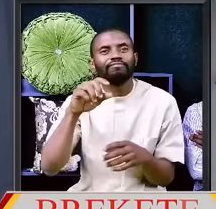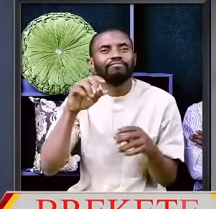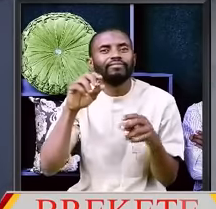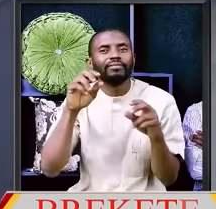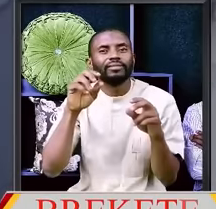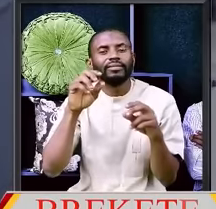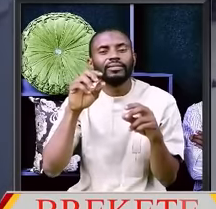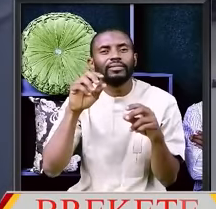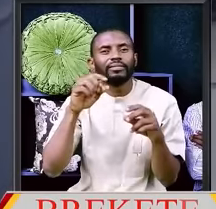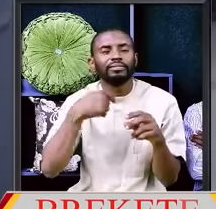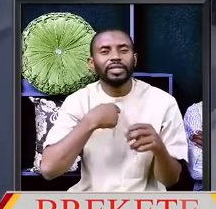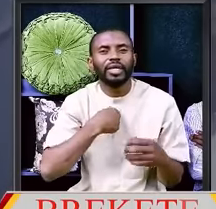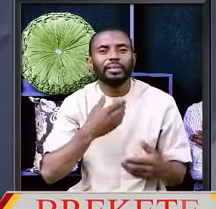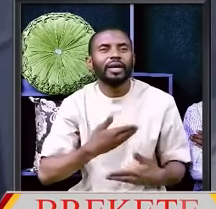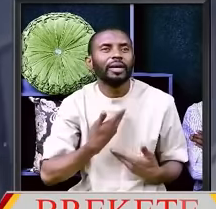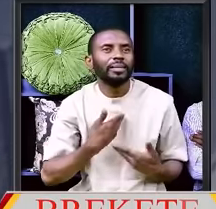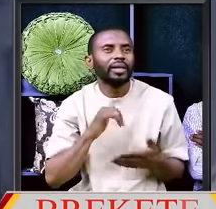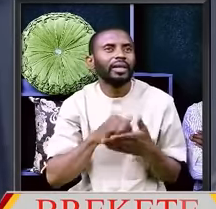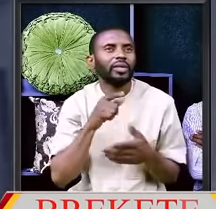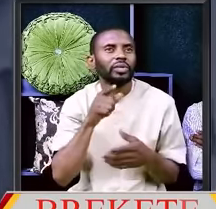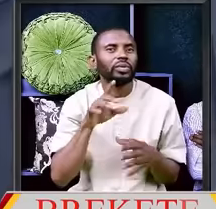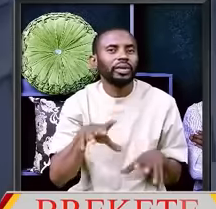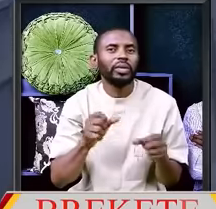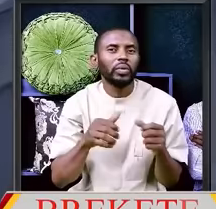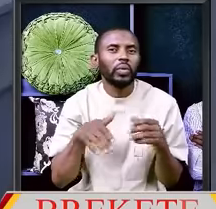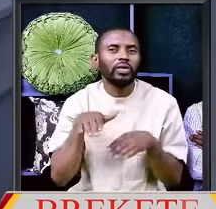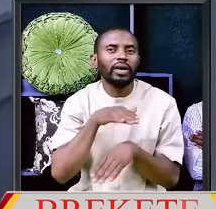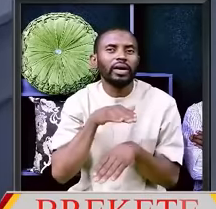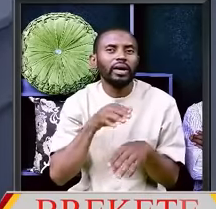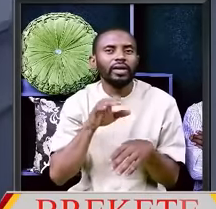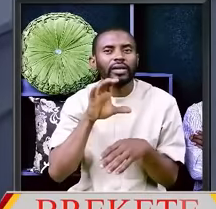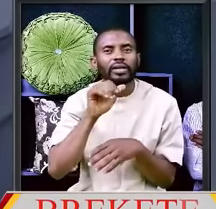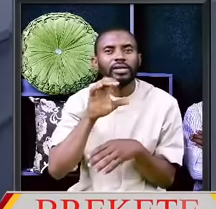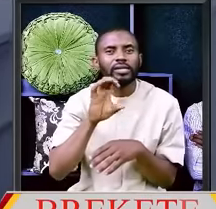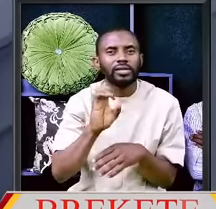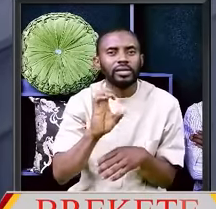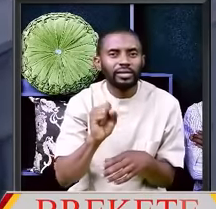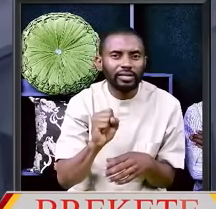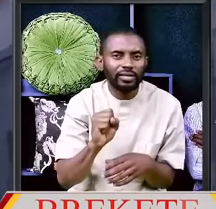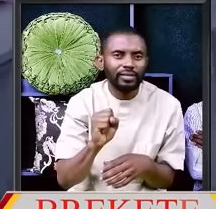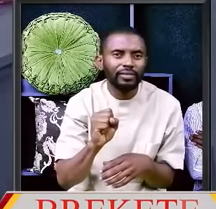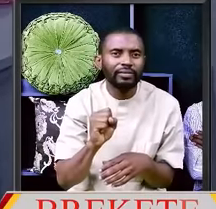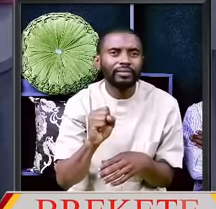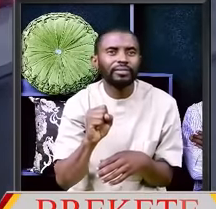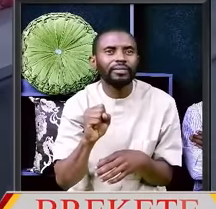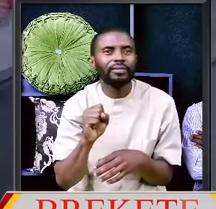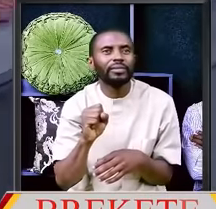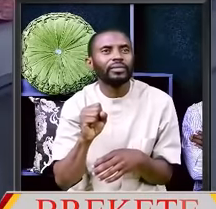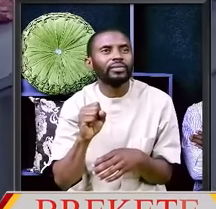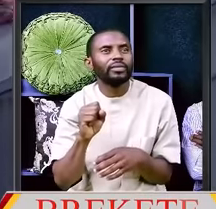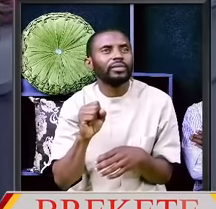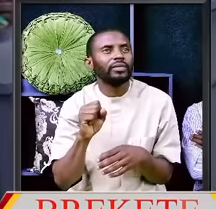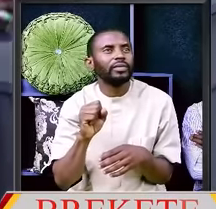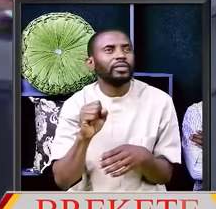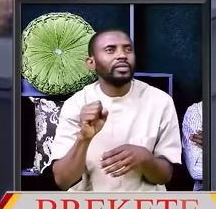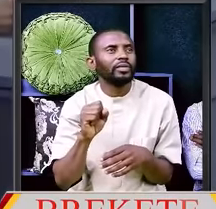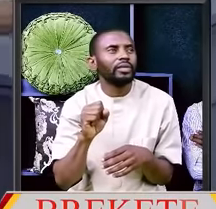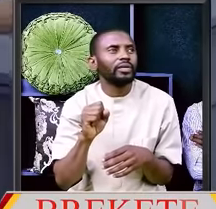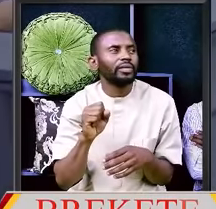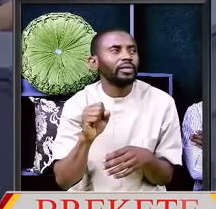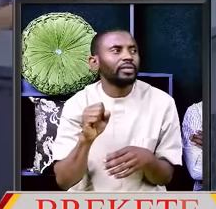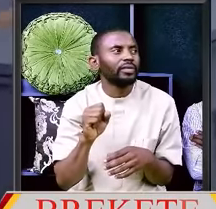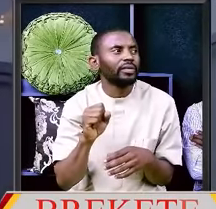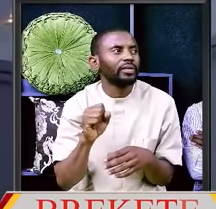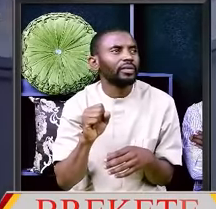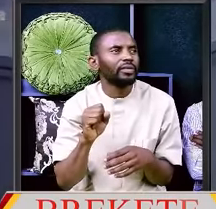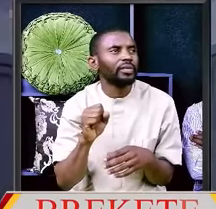want him to know that he has support here. You know, there are some Americans that